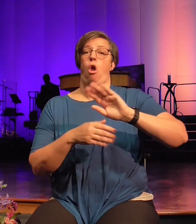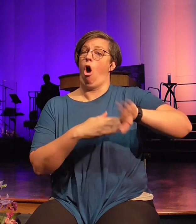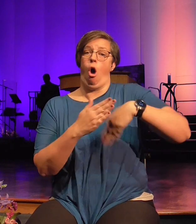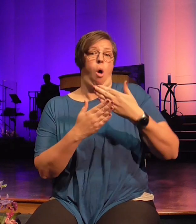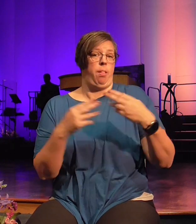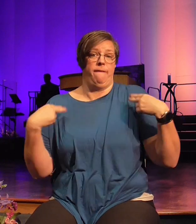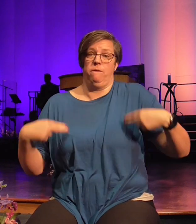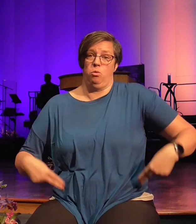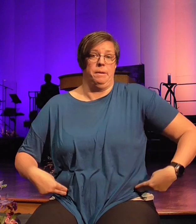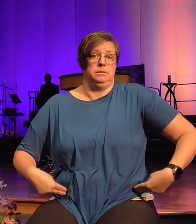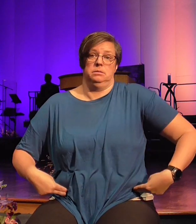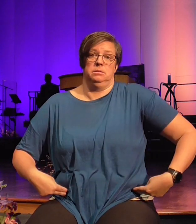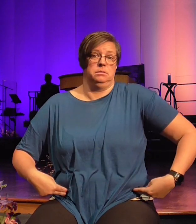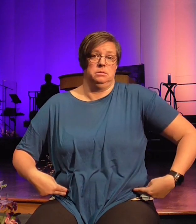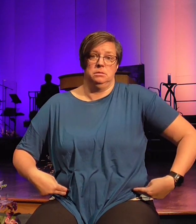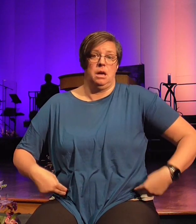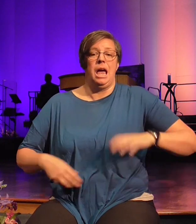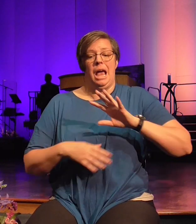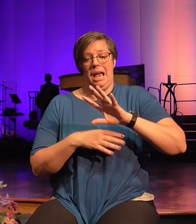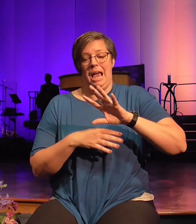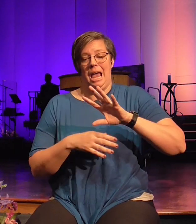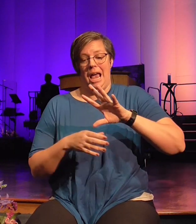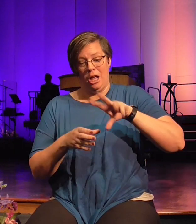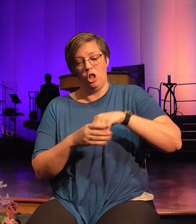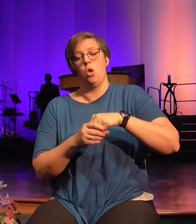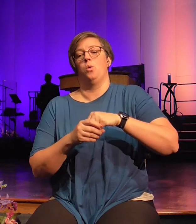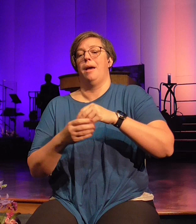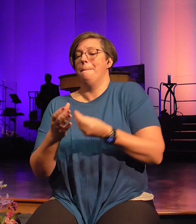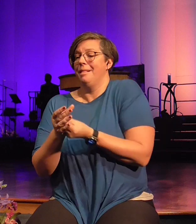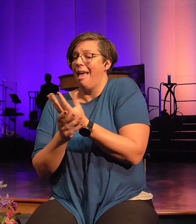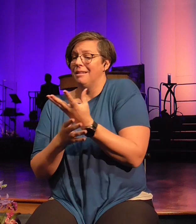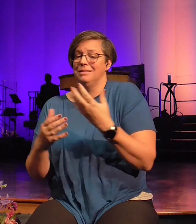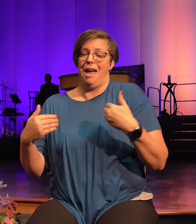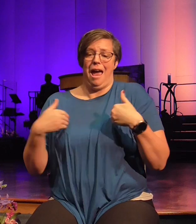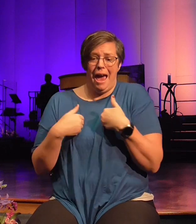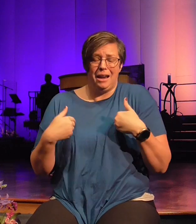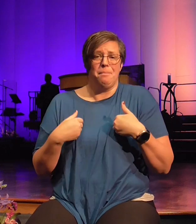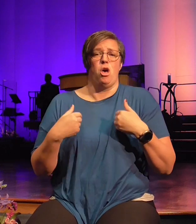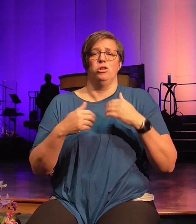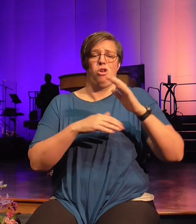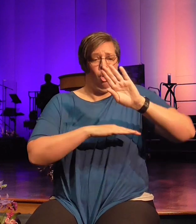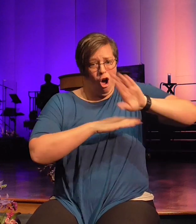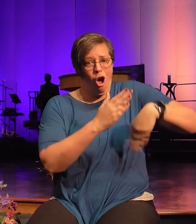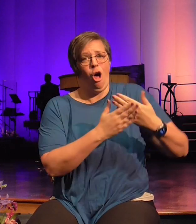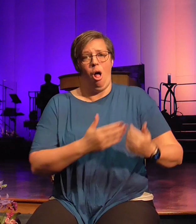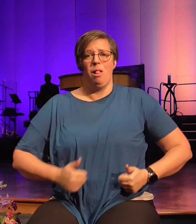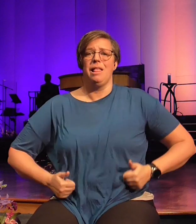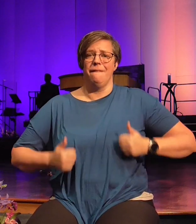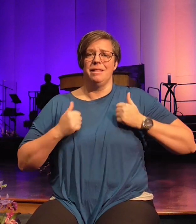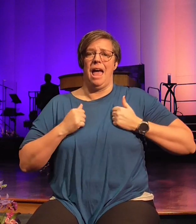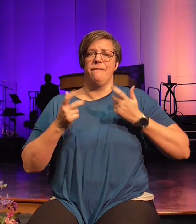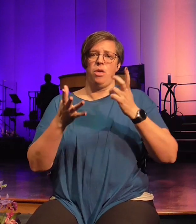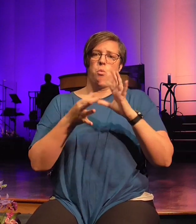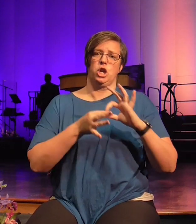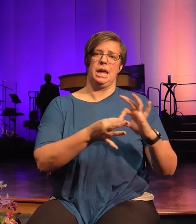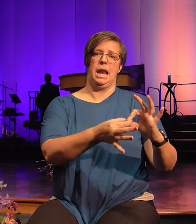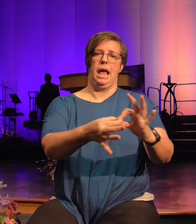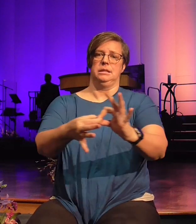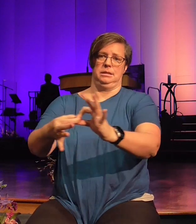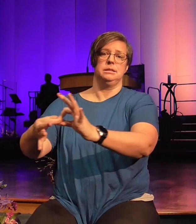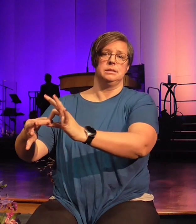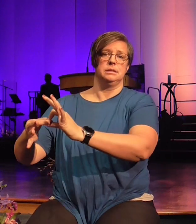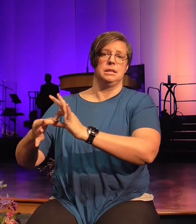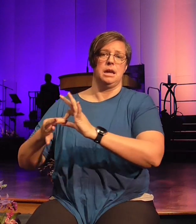humanity, I include the plants, the animals, all of life, that we are connected in that one